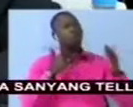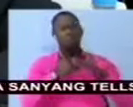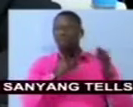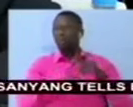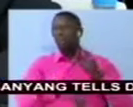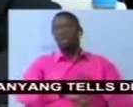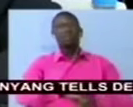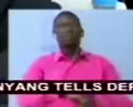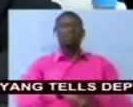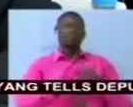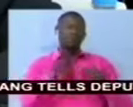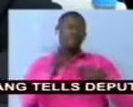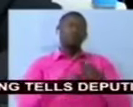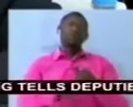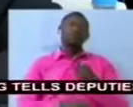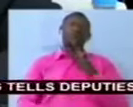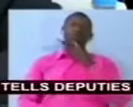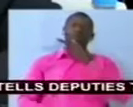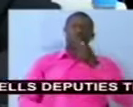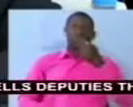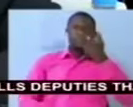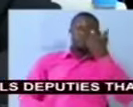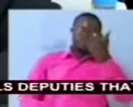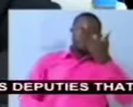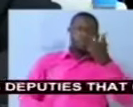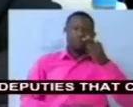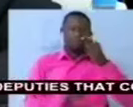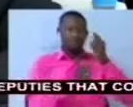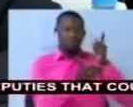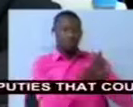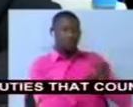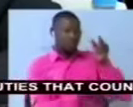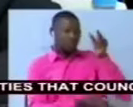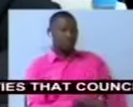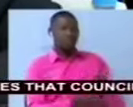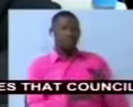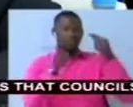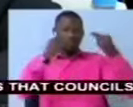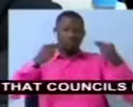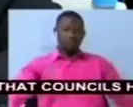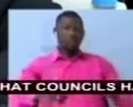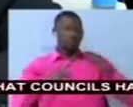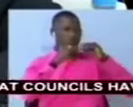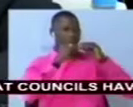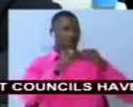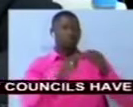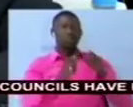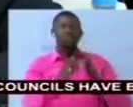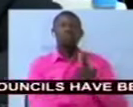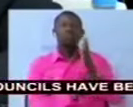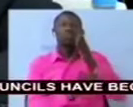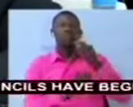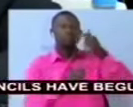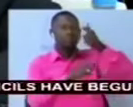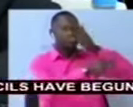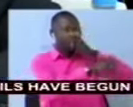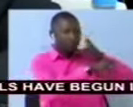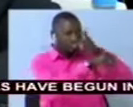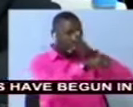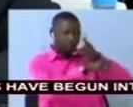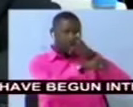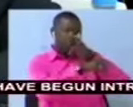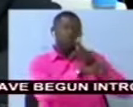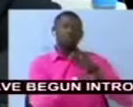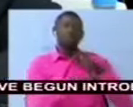29 witnesses have testified via video link from the Gambian diaspora. These